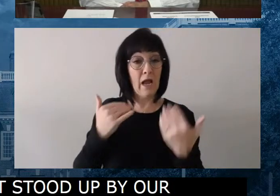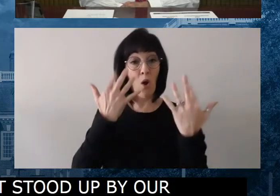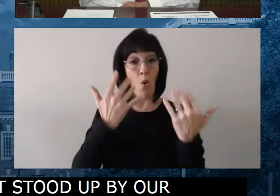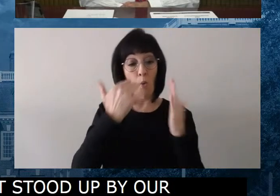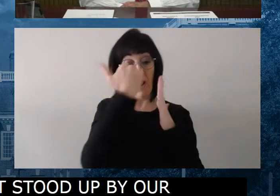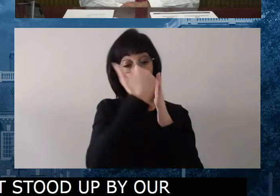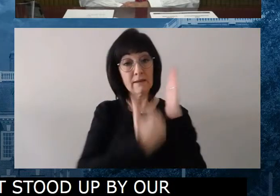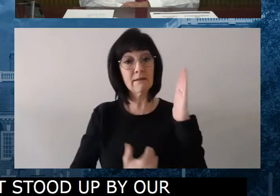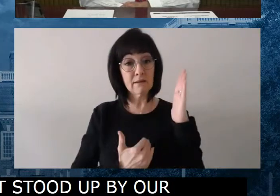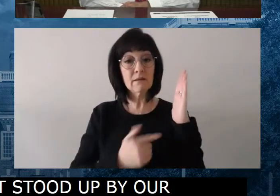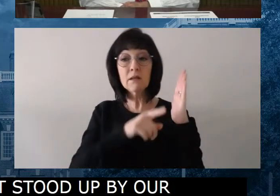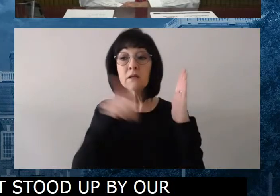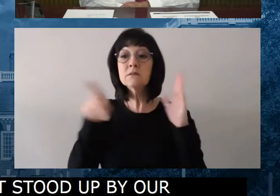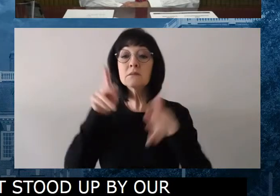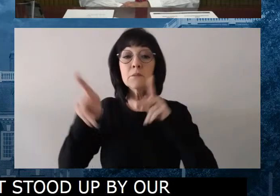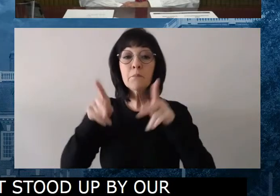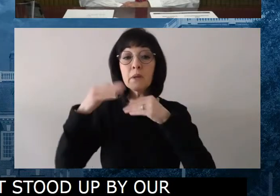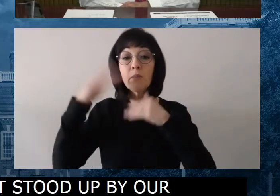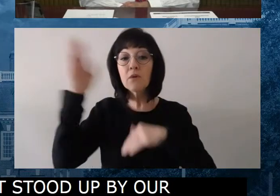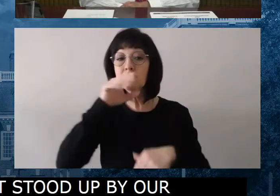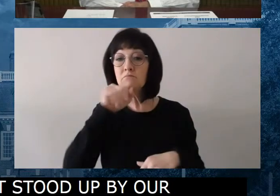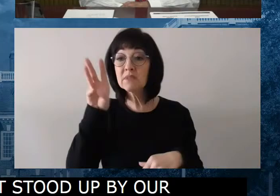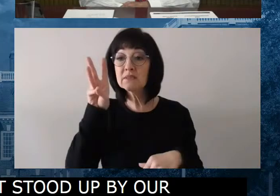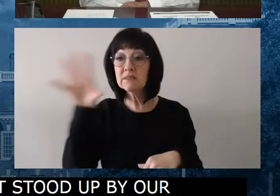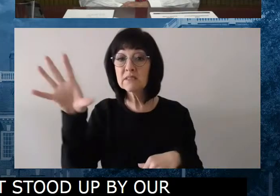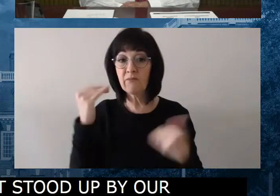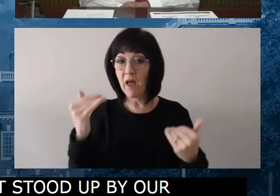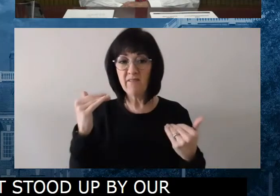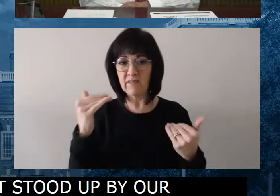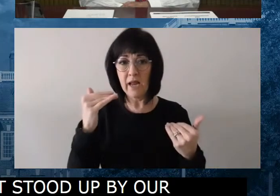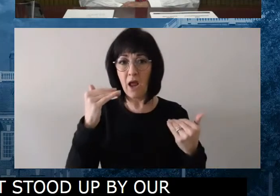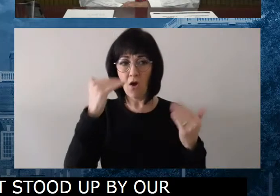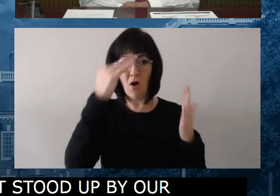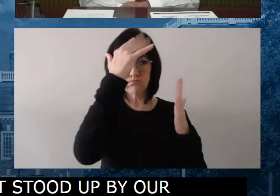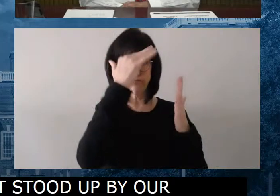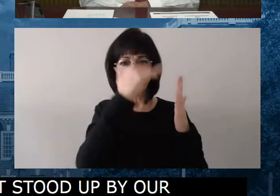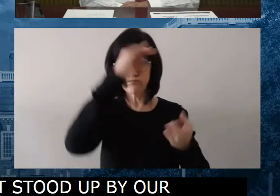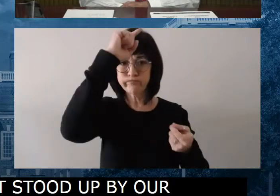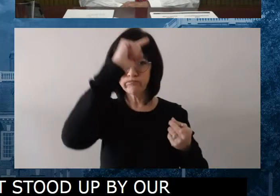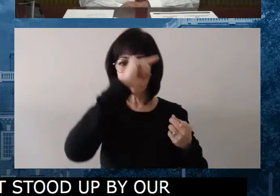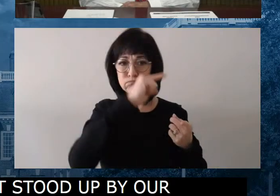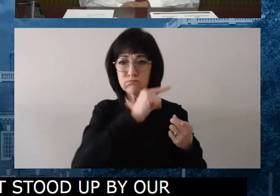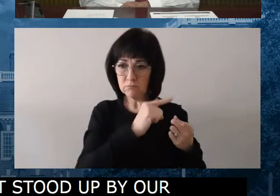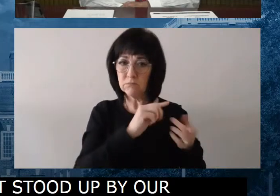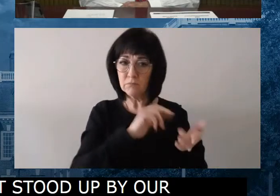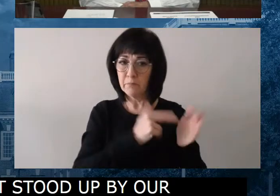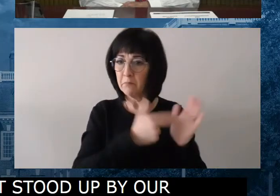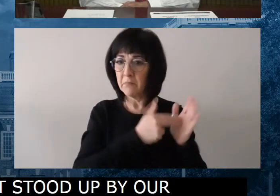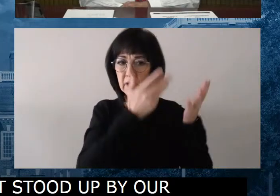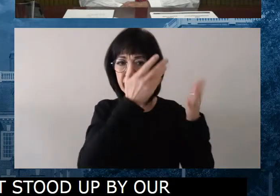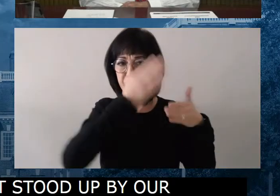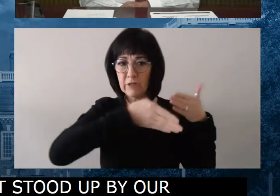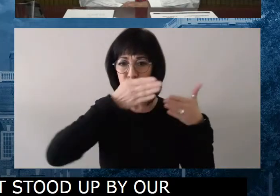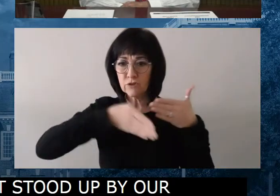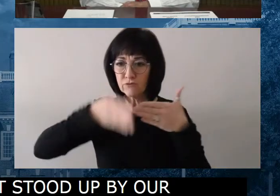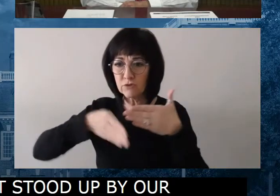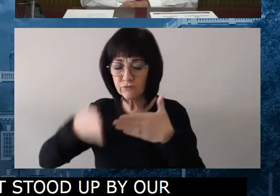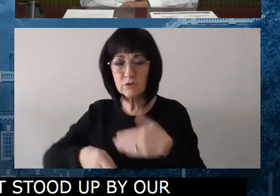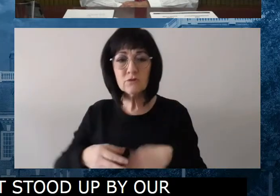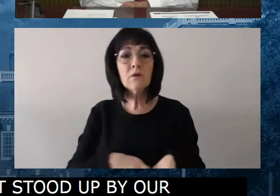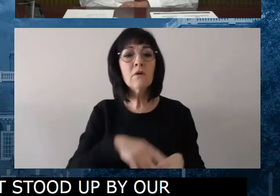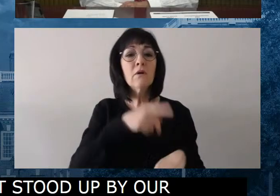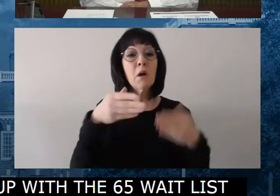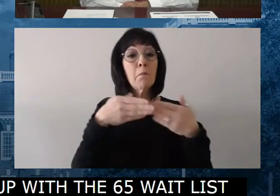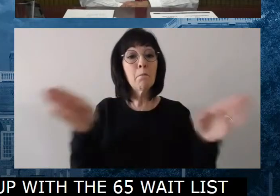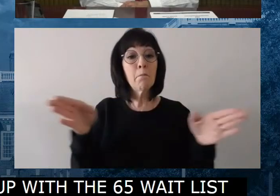been registered and targeted towards to them. We were doing educators and public school teachers and teachers